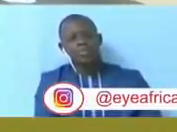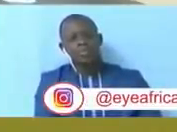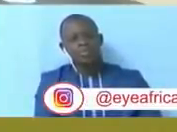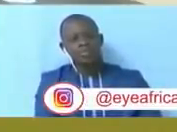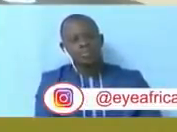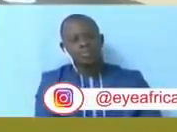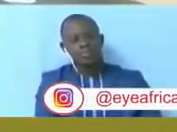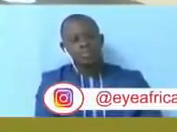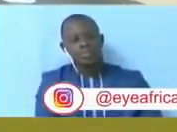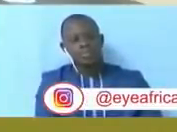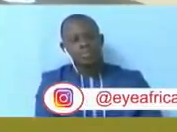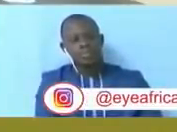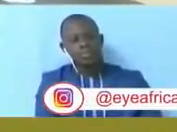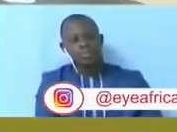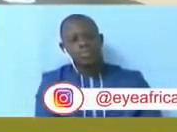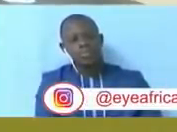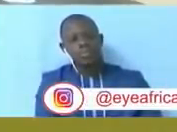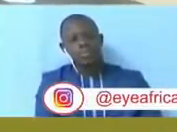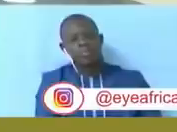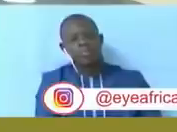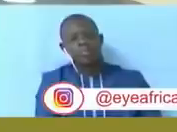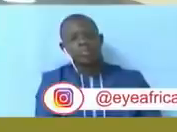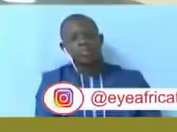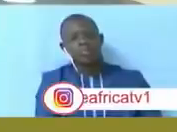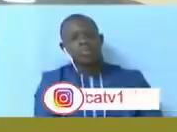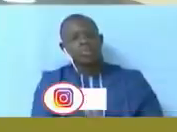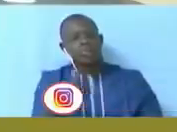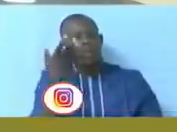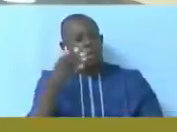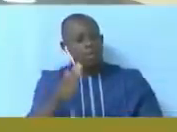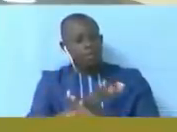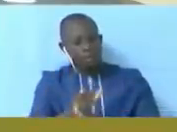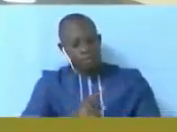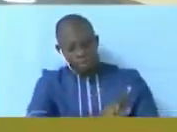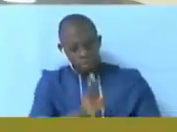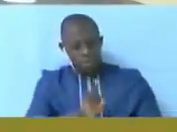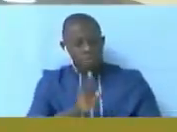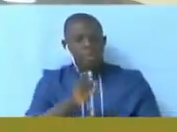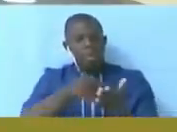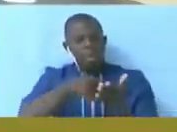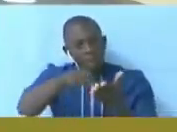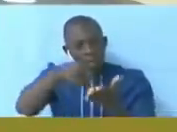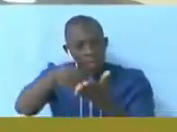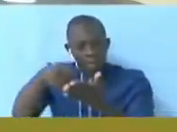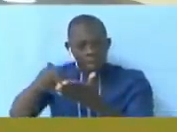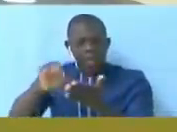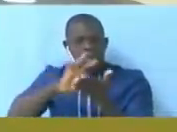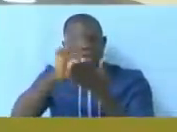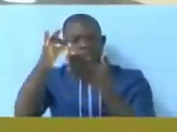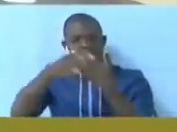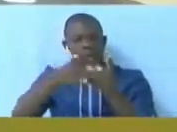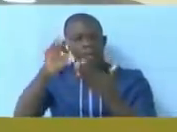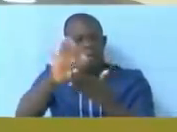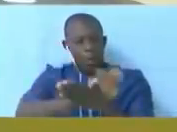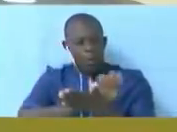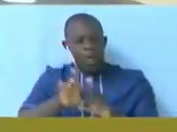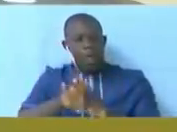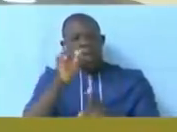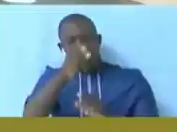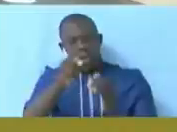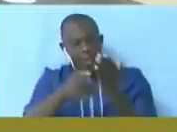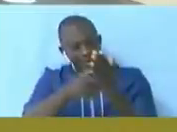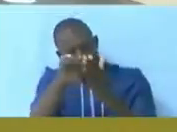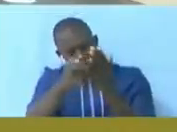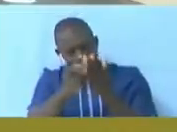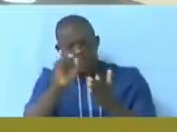bende folode. When they bought the transfer forms, they paid the relevant capital gains tax. Biri ye formo sang